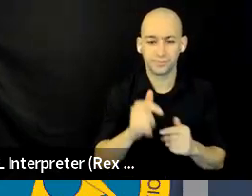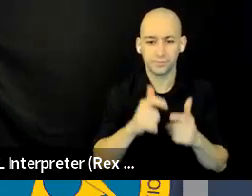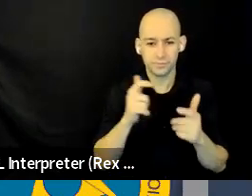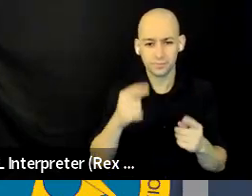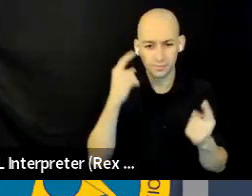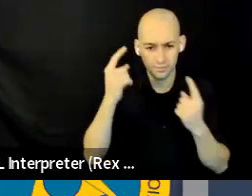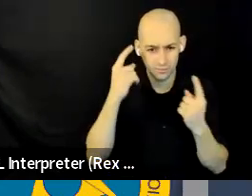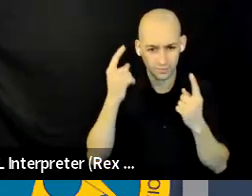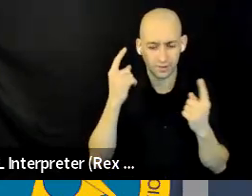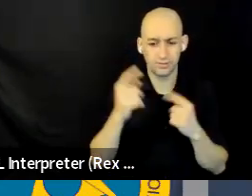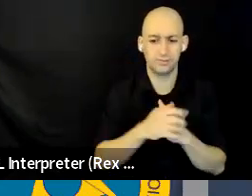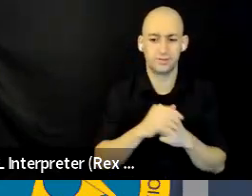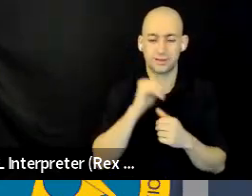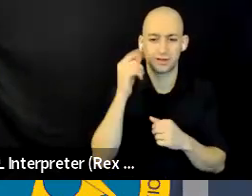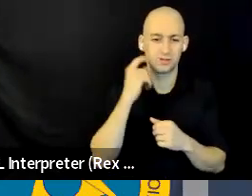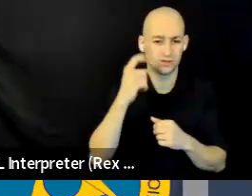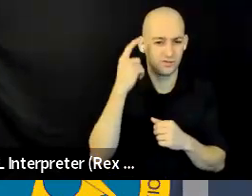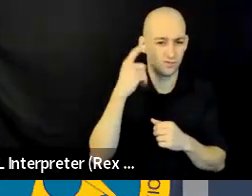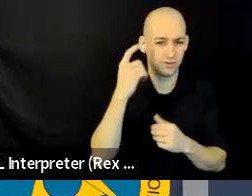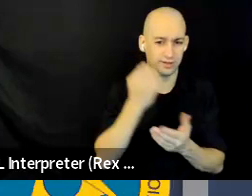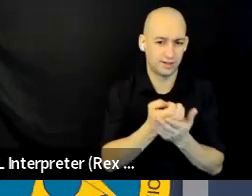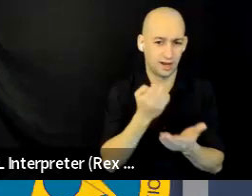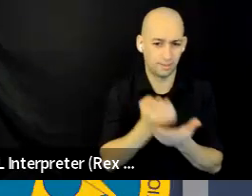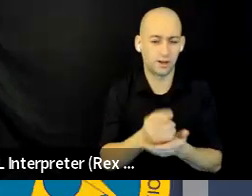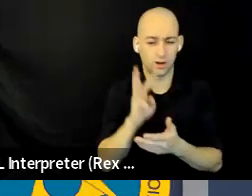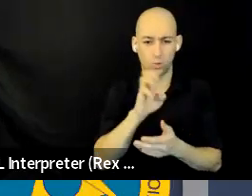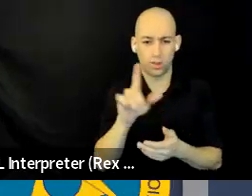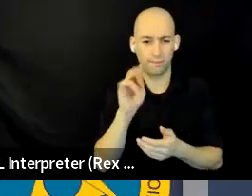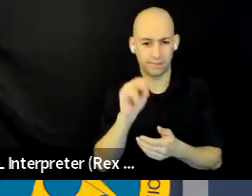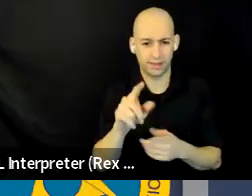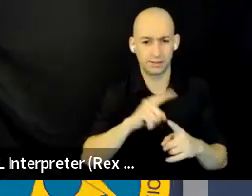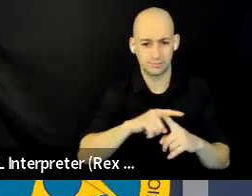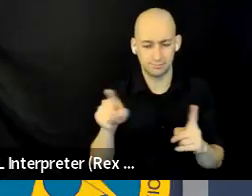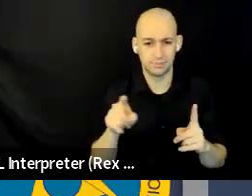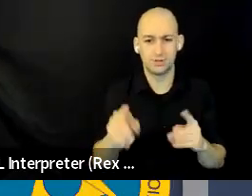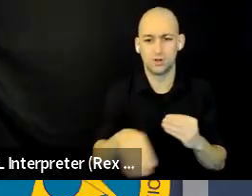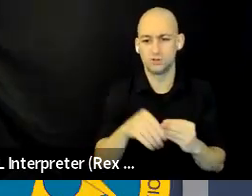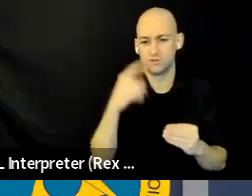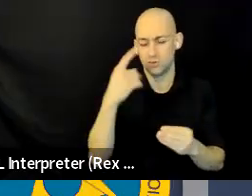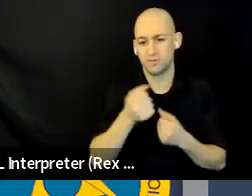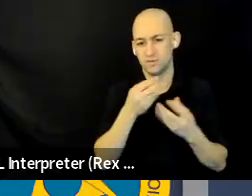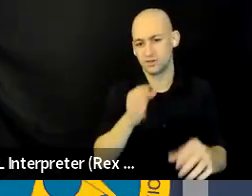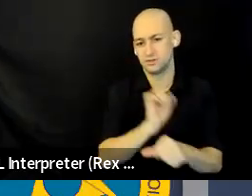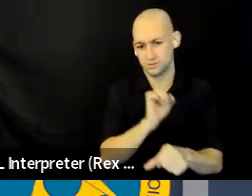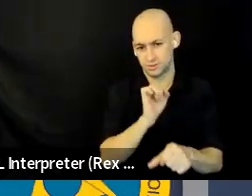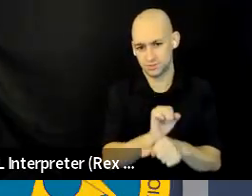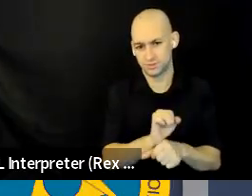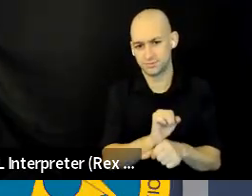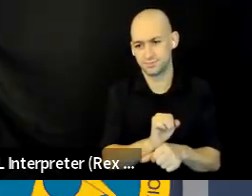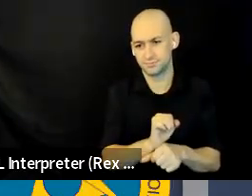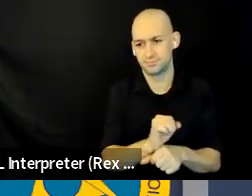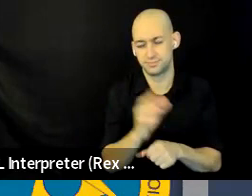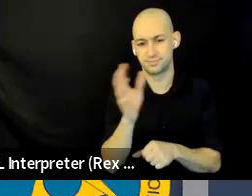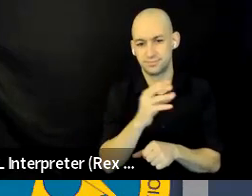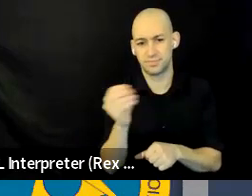consideration, not just for our economic well-being, but also for providing jobs and